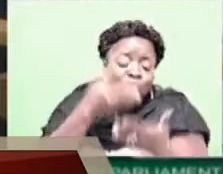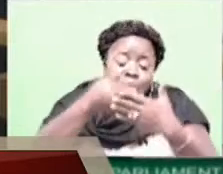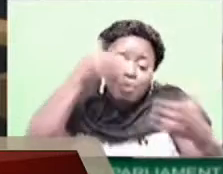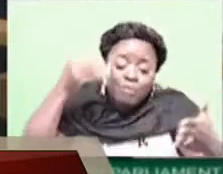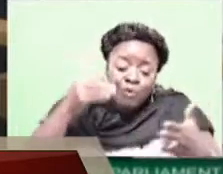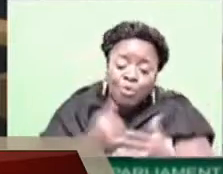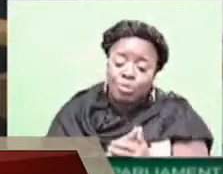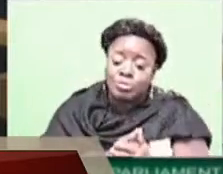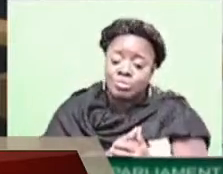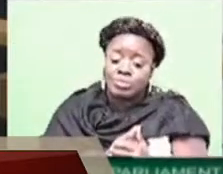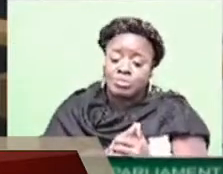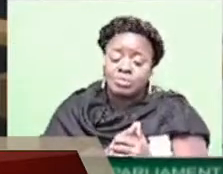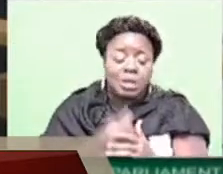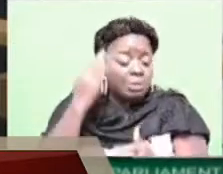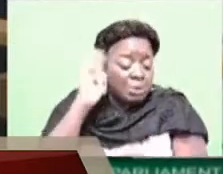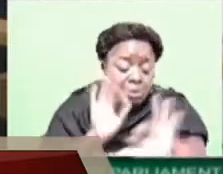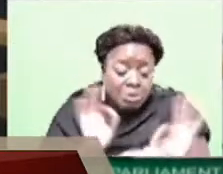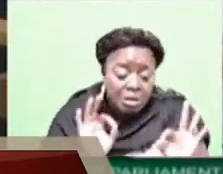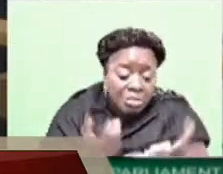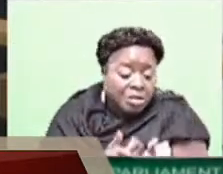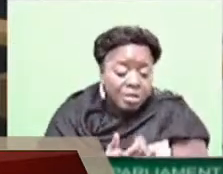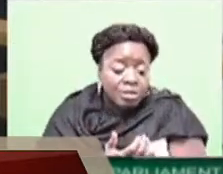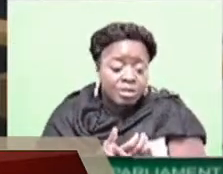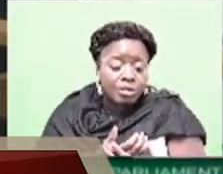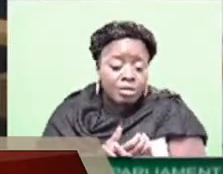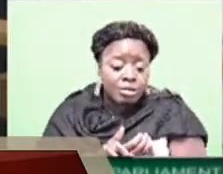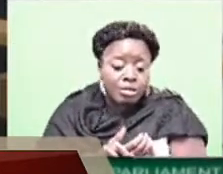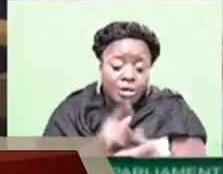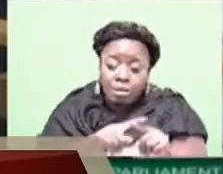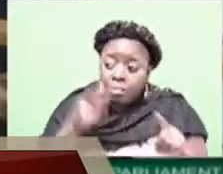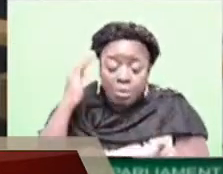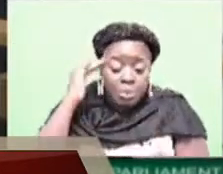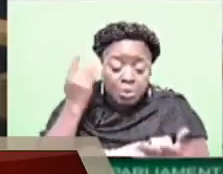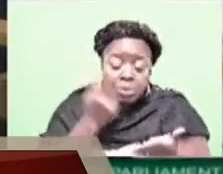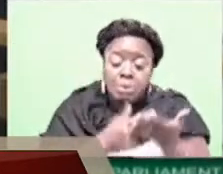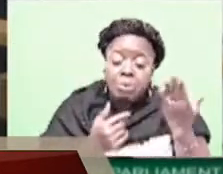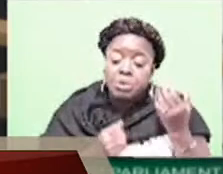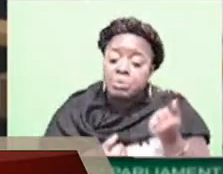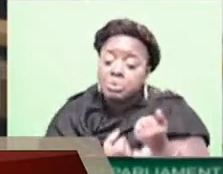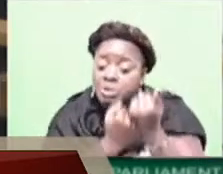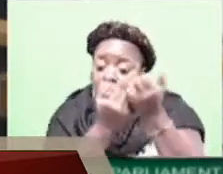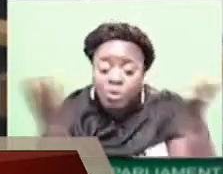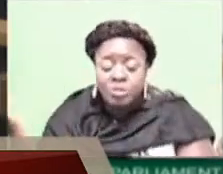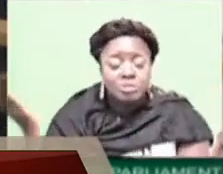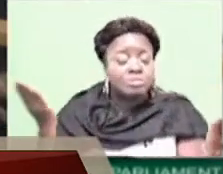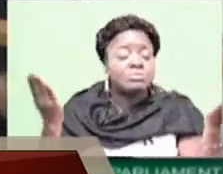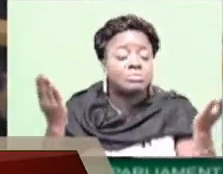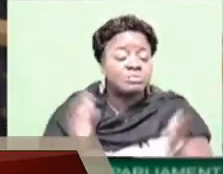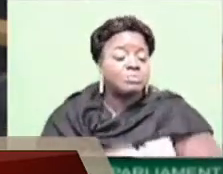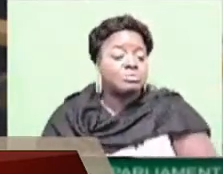regulations, Madam President, in the courthouse. But we don't know what we are going to enforce.